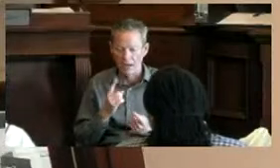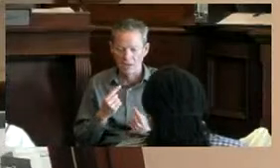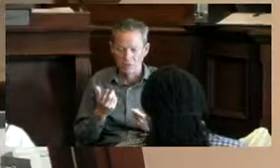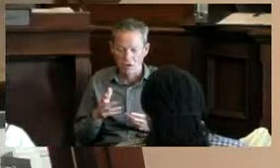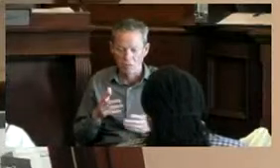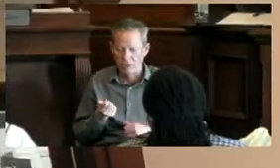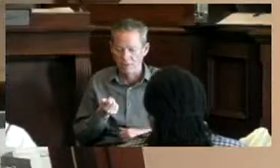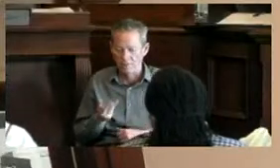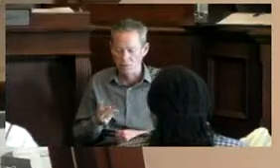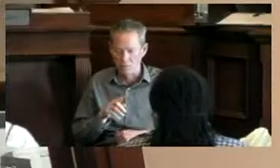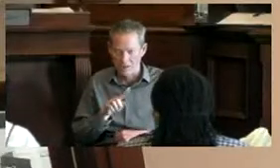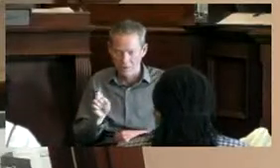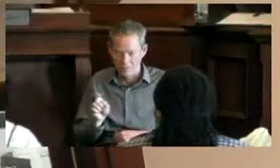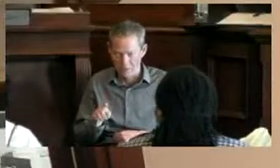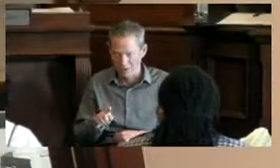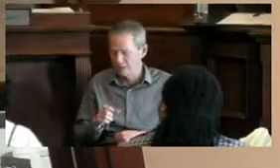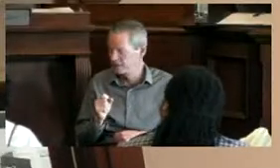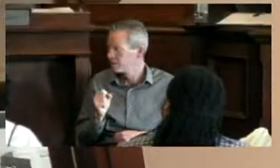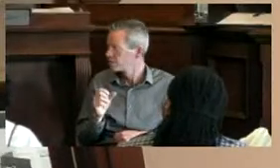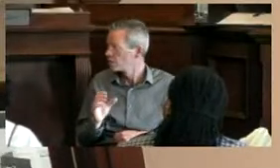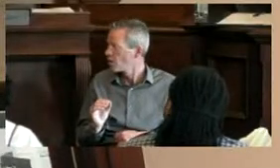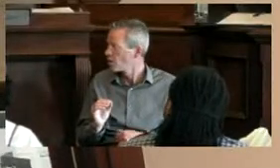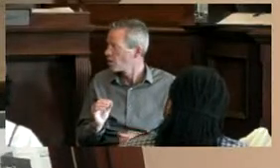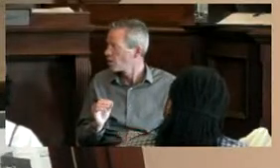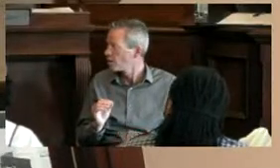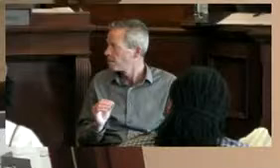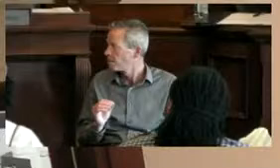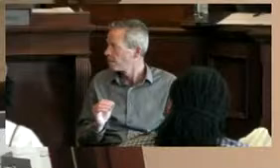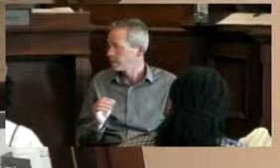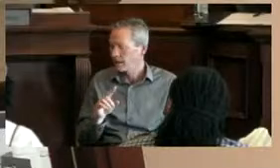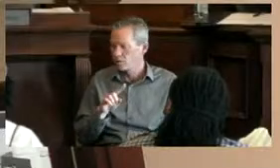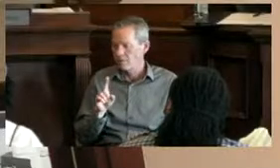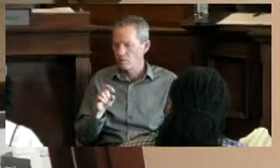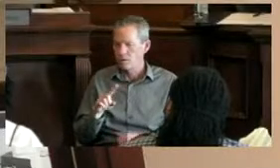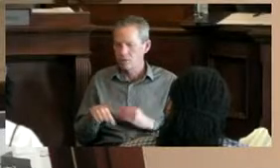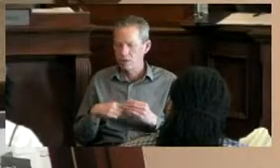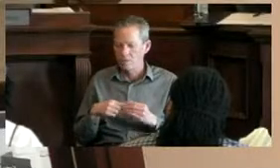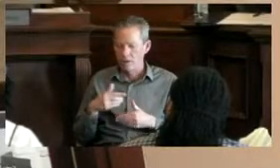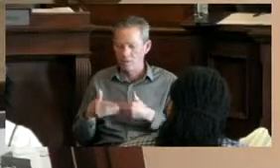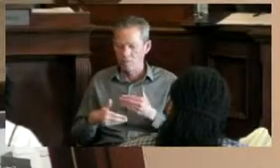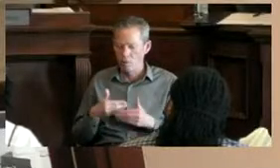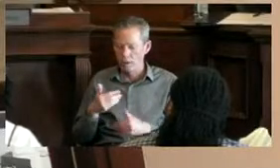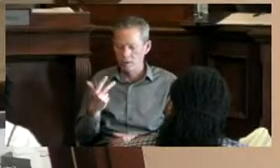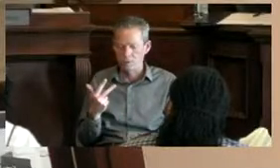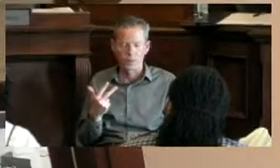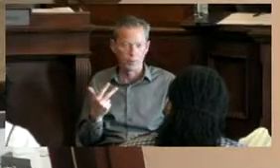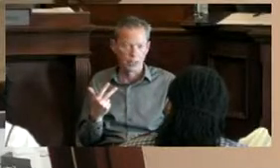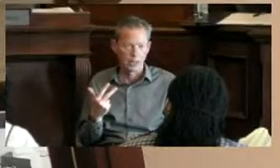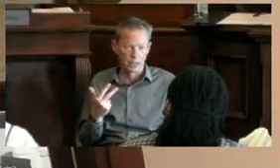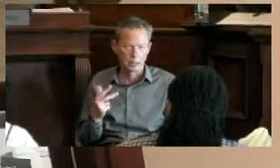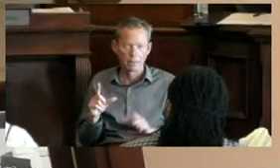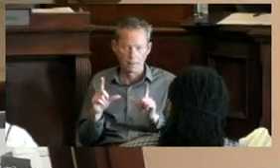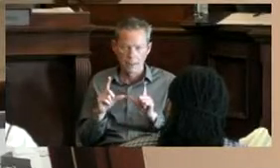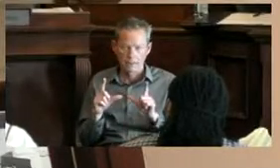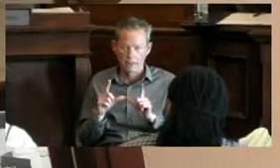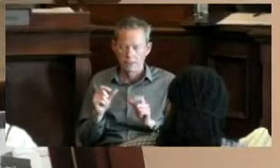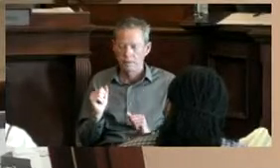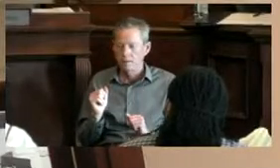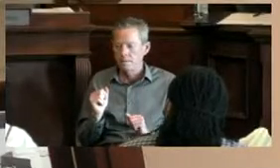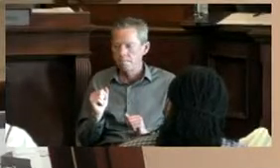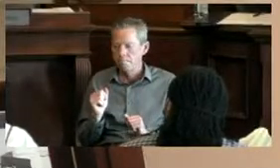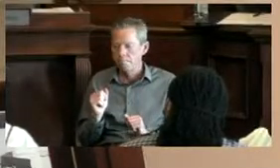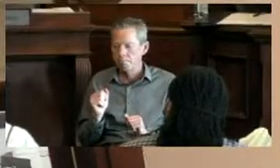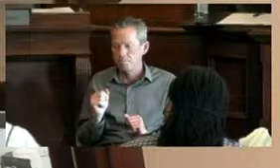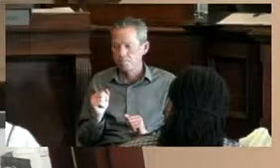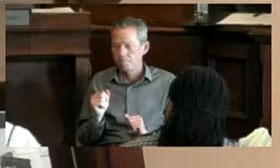already a few of the questions. So, but a question about the processor three license. So